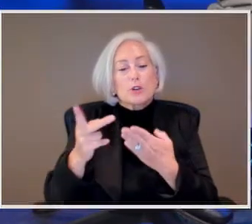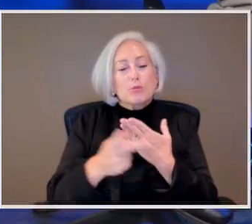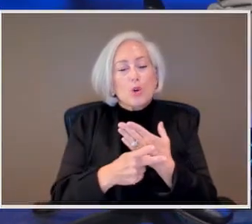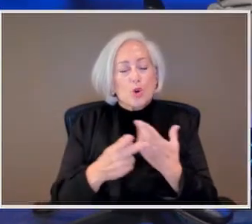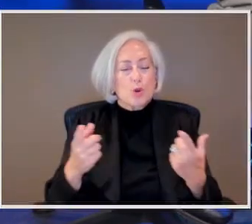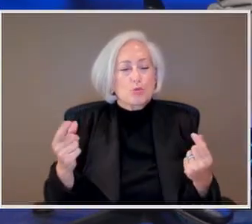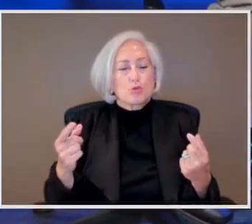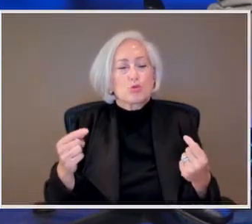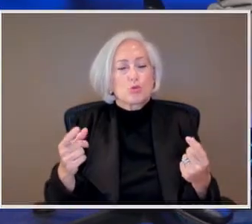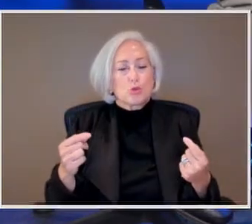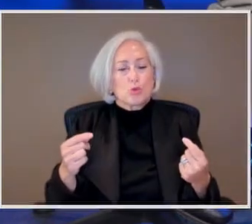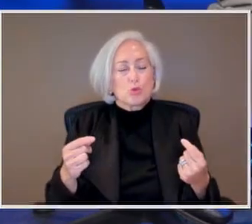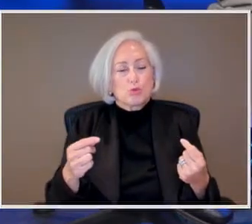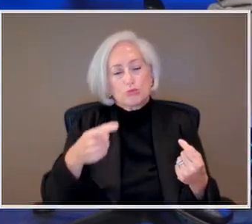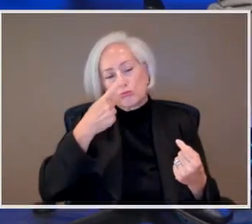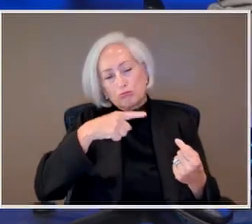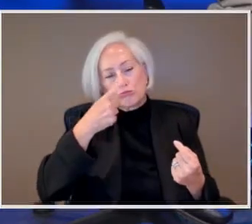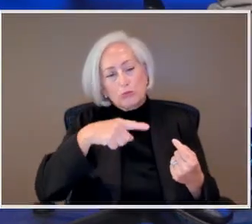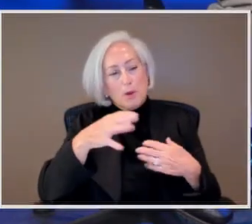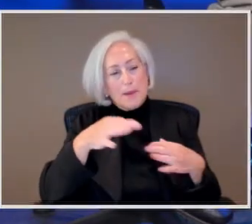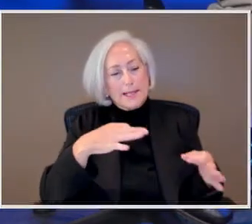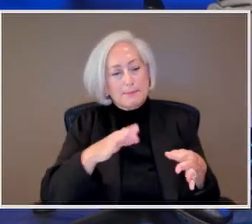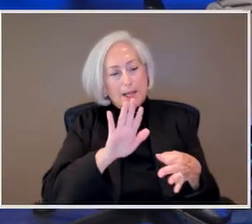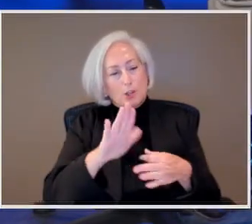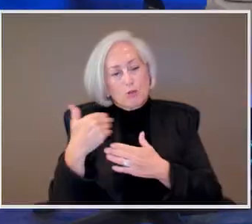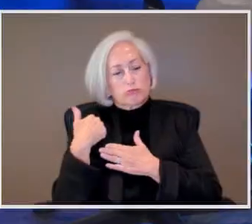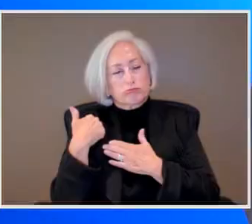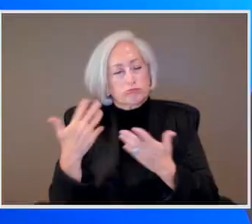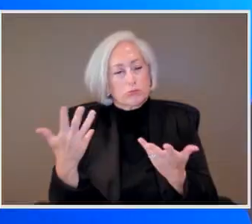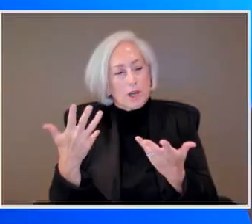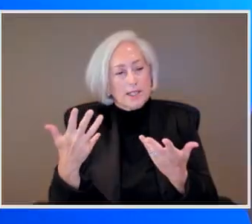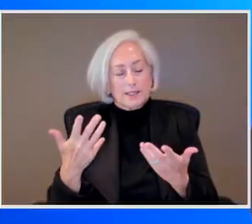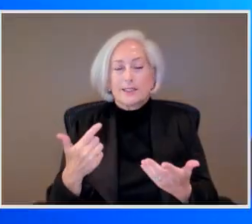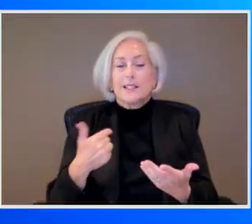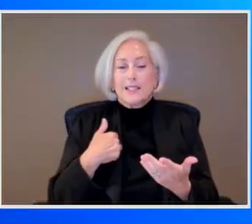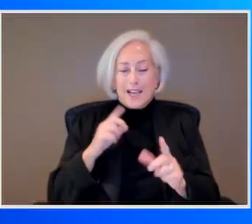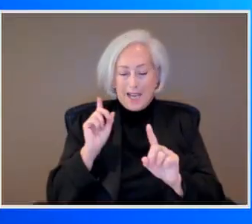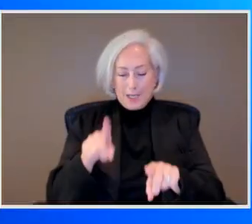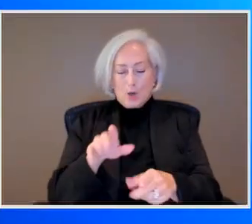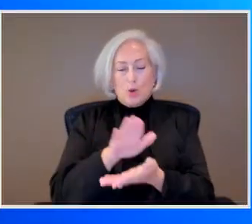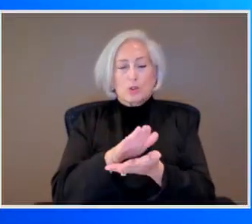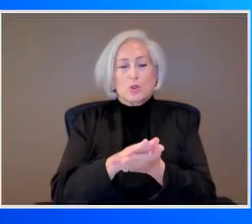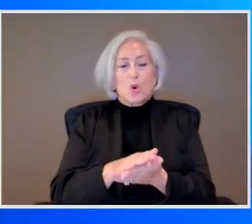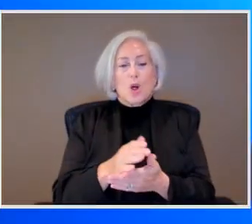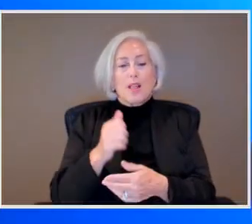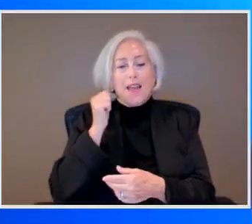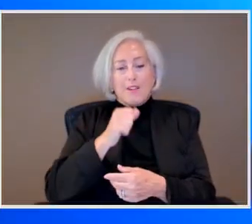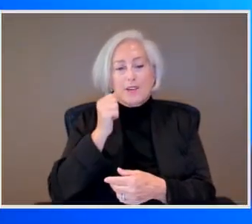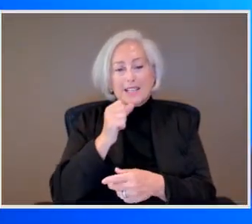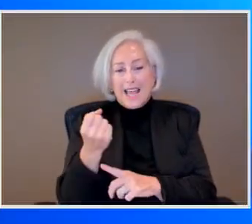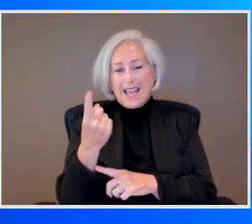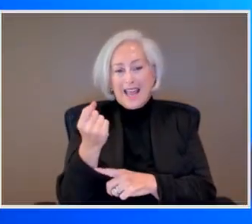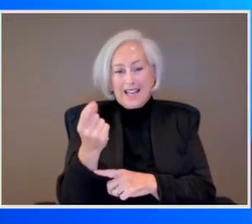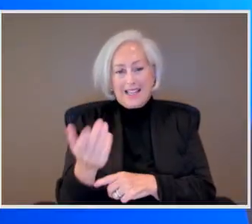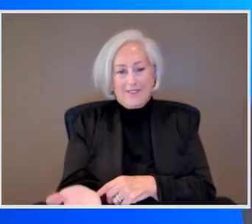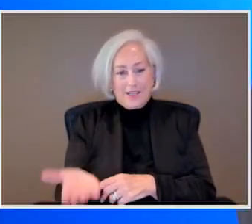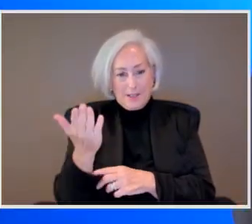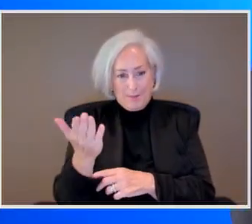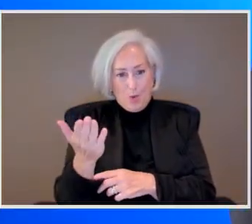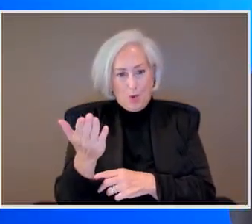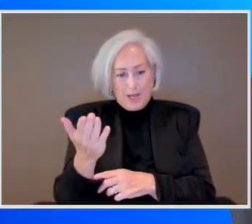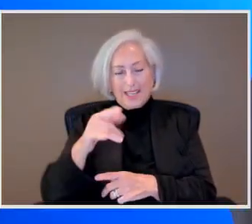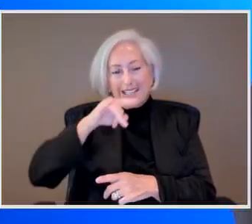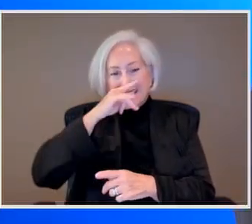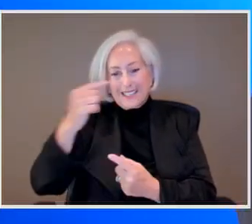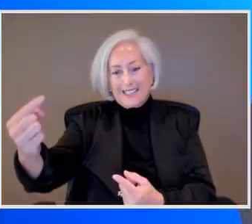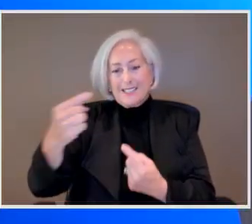around the area, explain what you do. I'm in at school every day at 11 o'clock. Kids come down and see me during